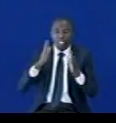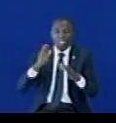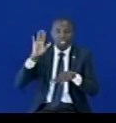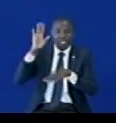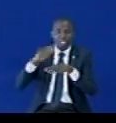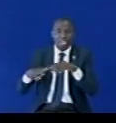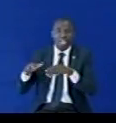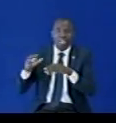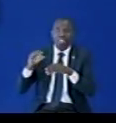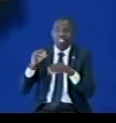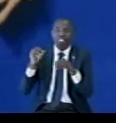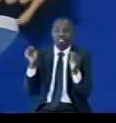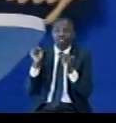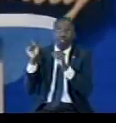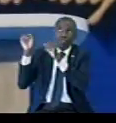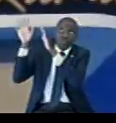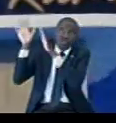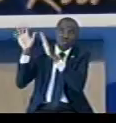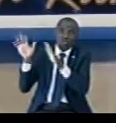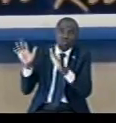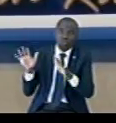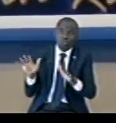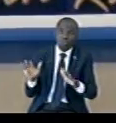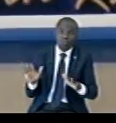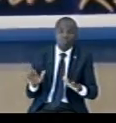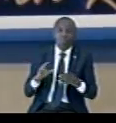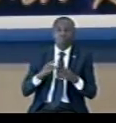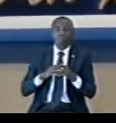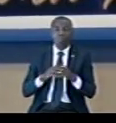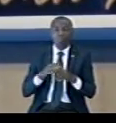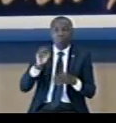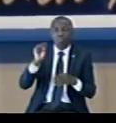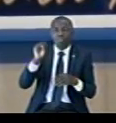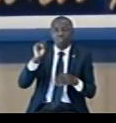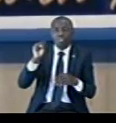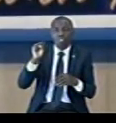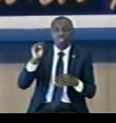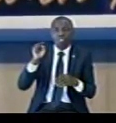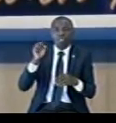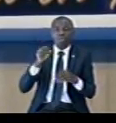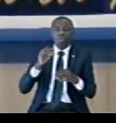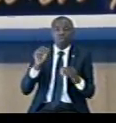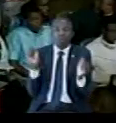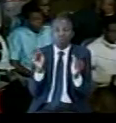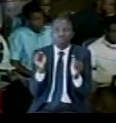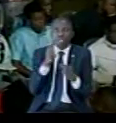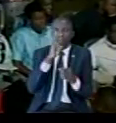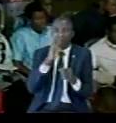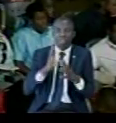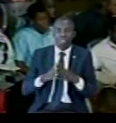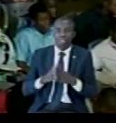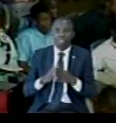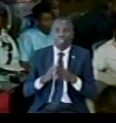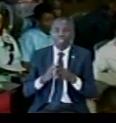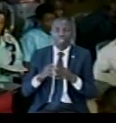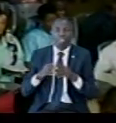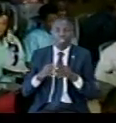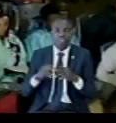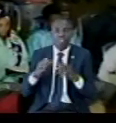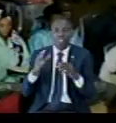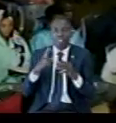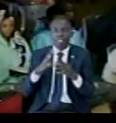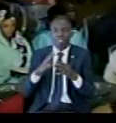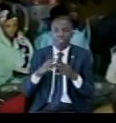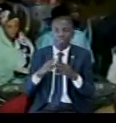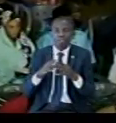than snow. Whiter than snow. Tonight is your night. Look at